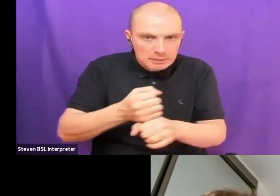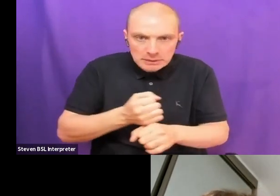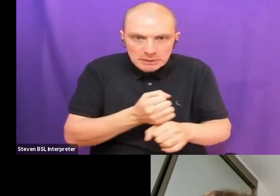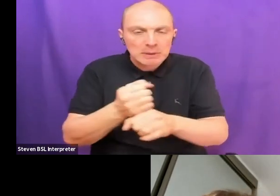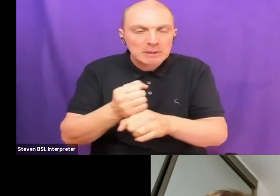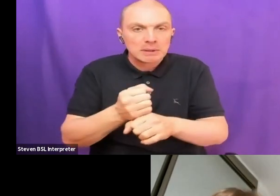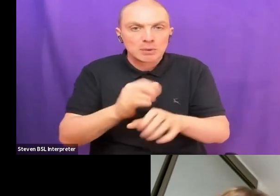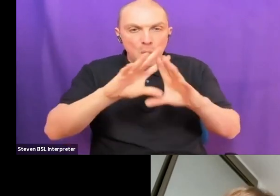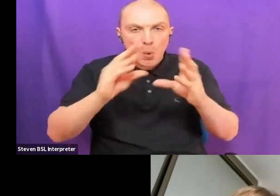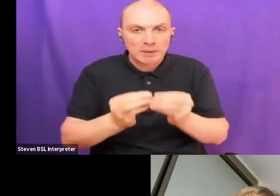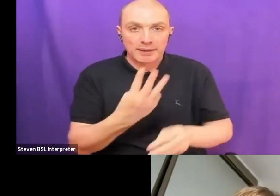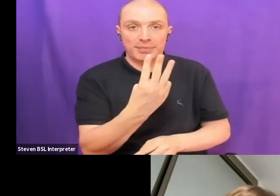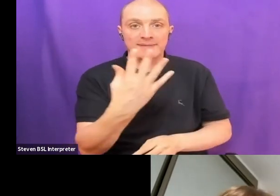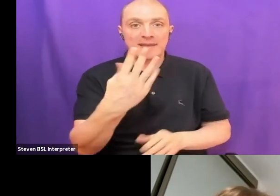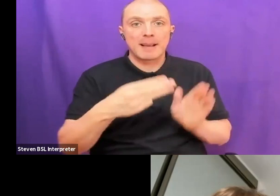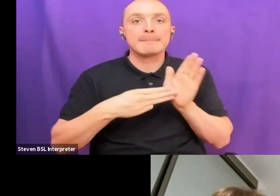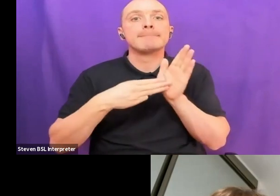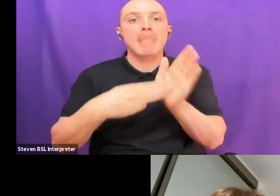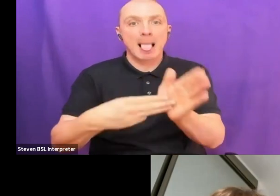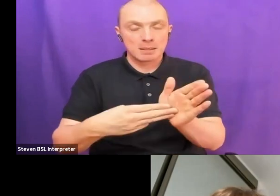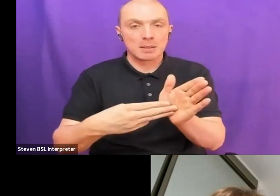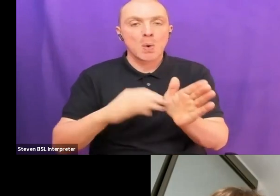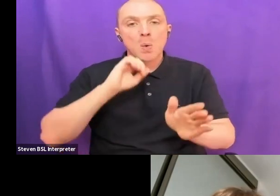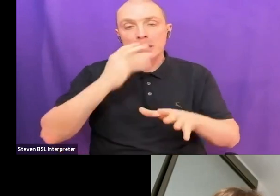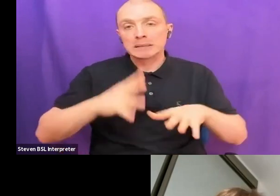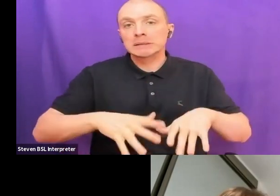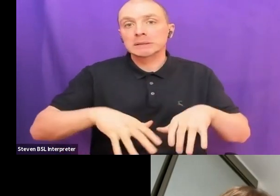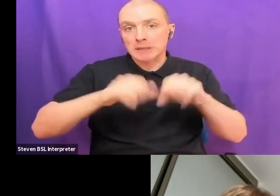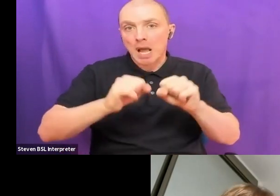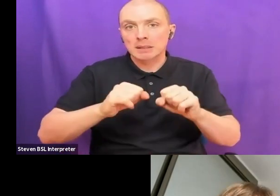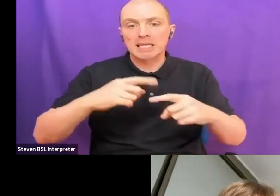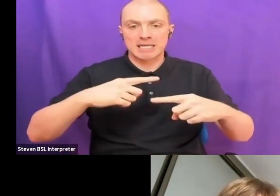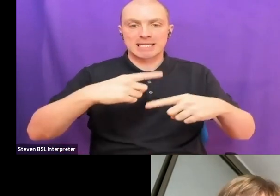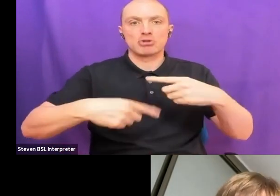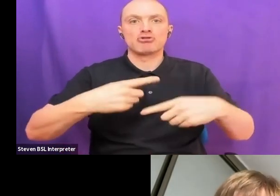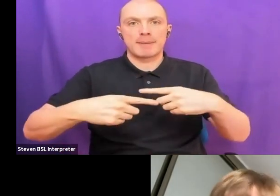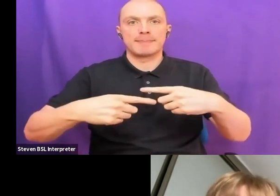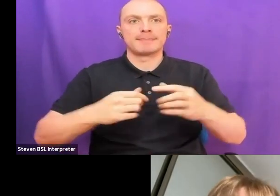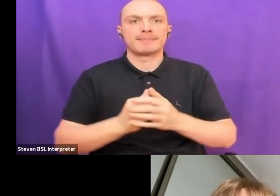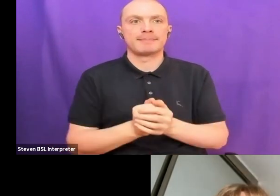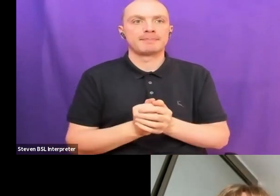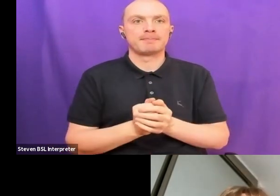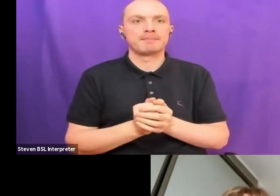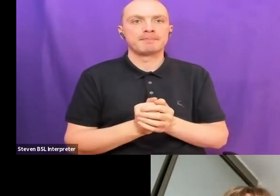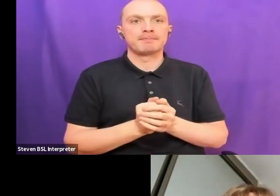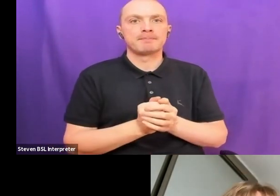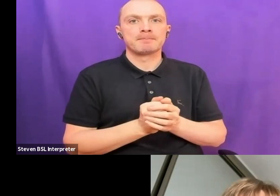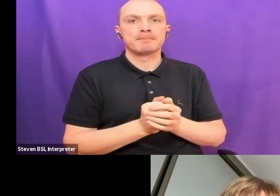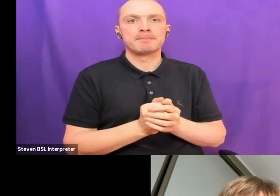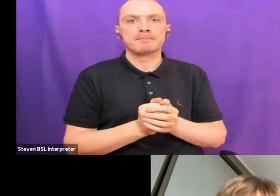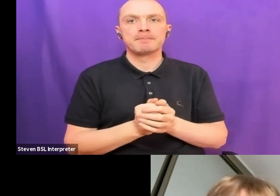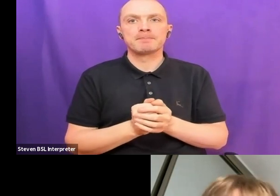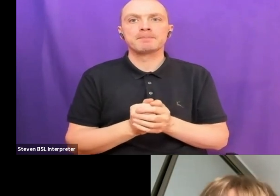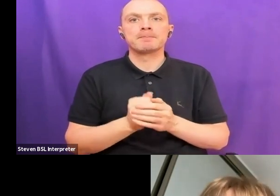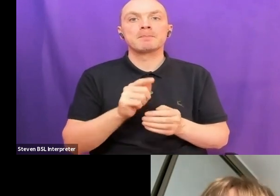35 million, I think, and it's due to commence next year. The bit that I want to spend longest on is about Ardrossan